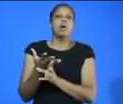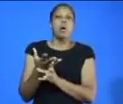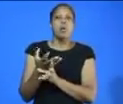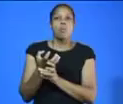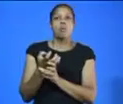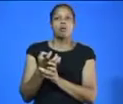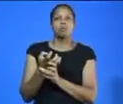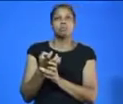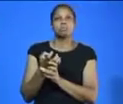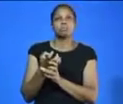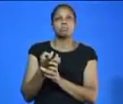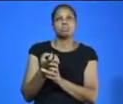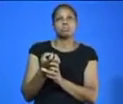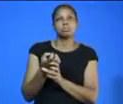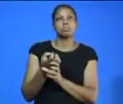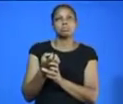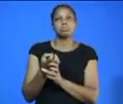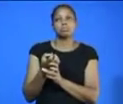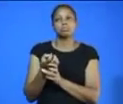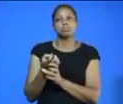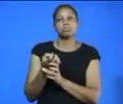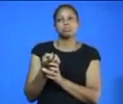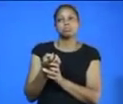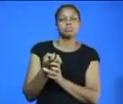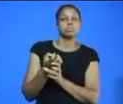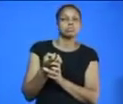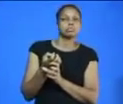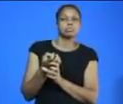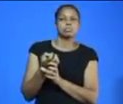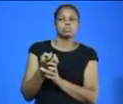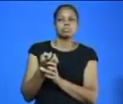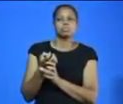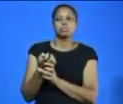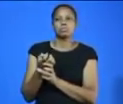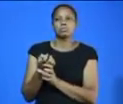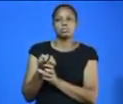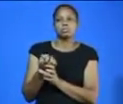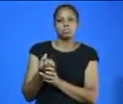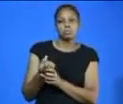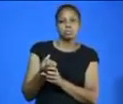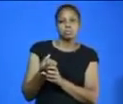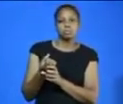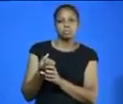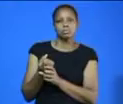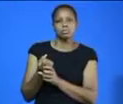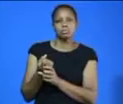take you back there. And if we have some time, we'll come back to